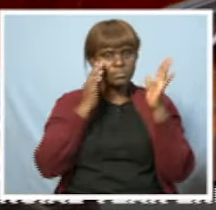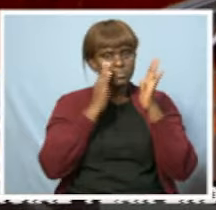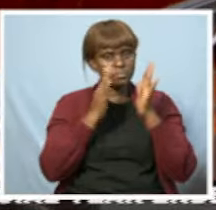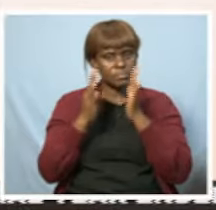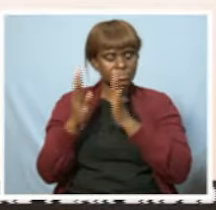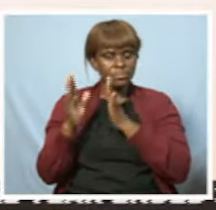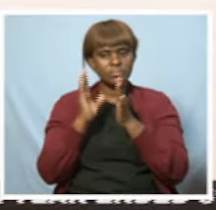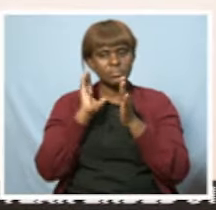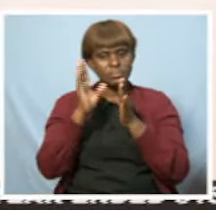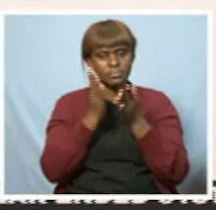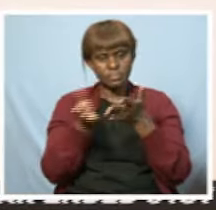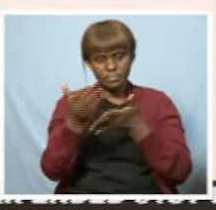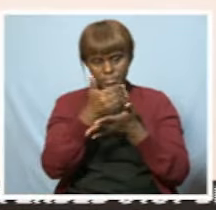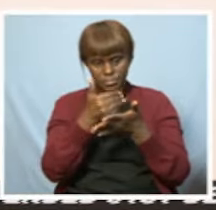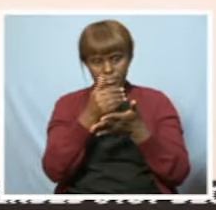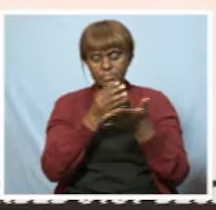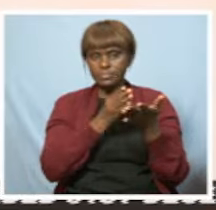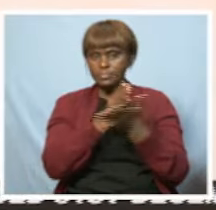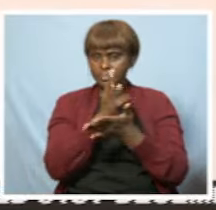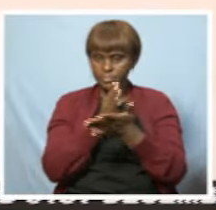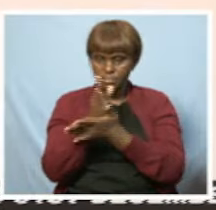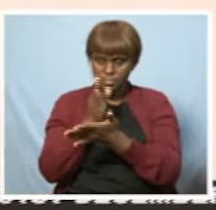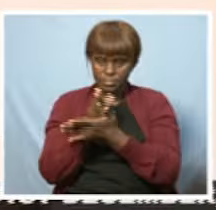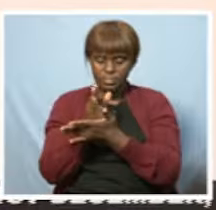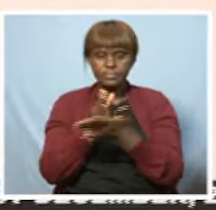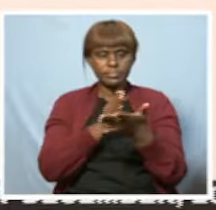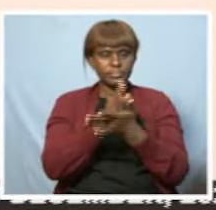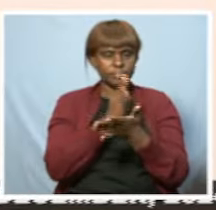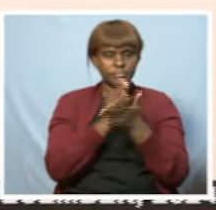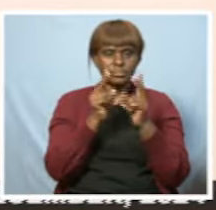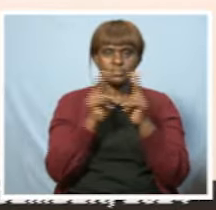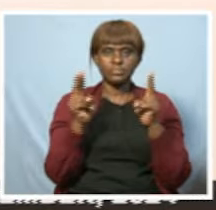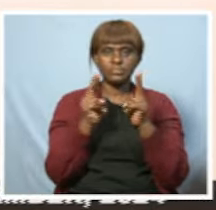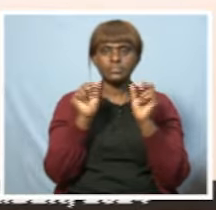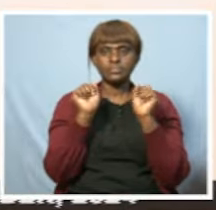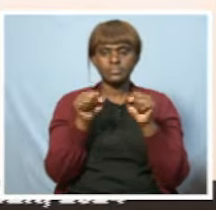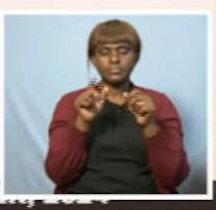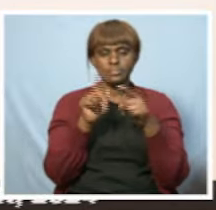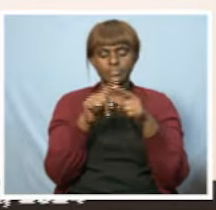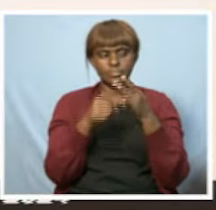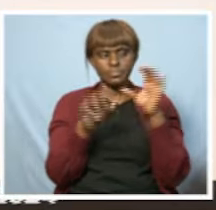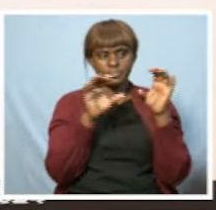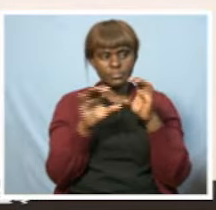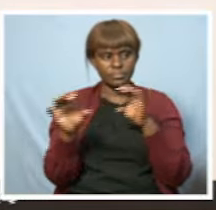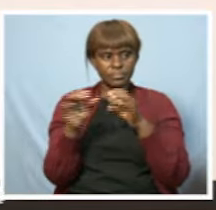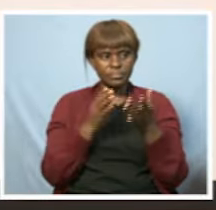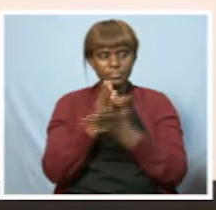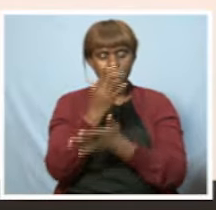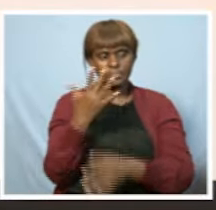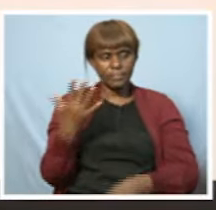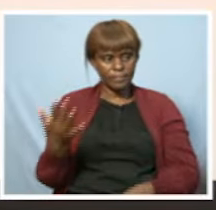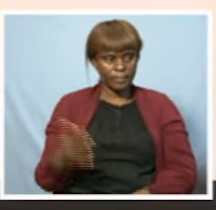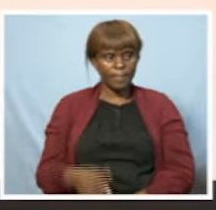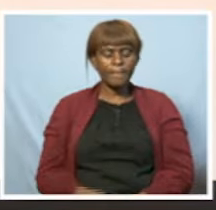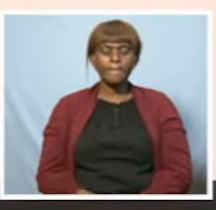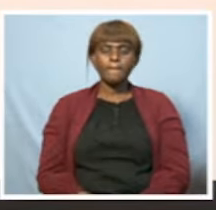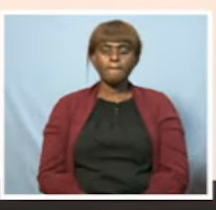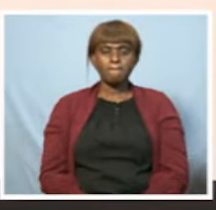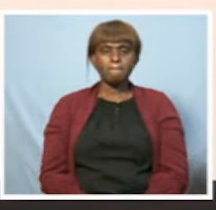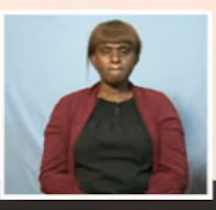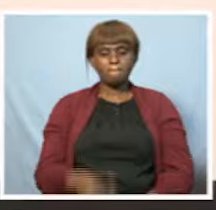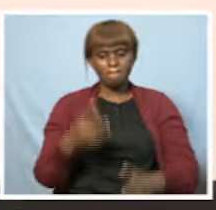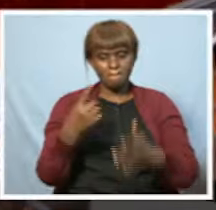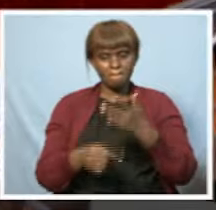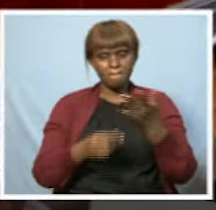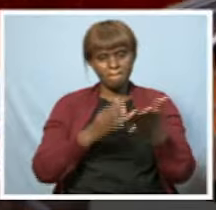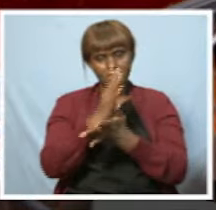Is corrected so that he is able to do the right thing. And what